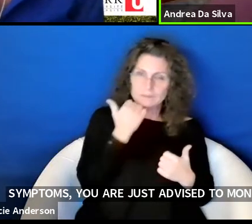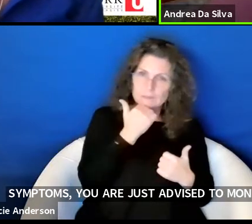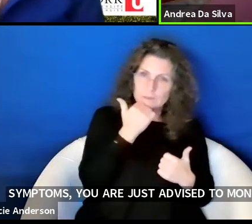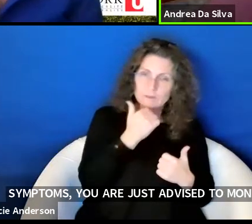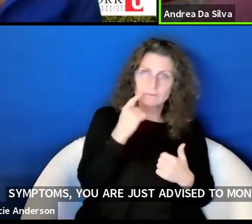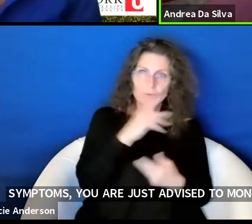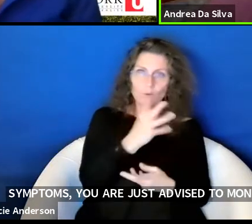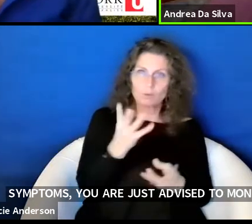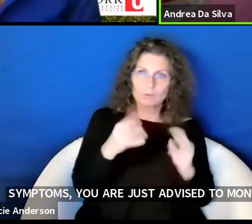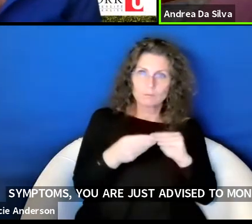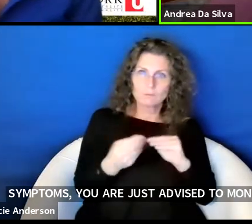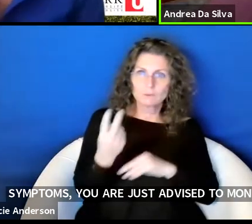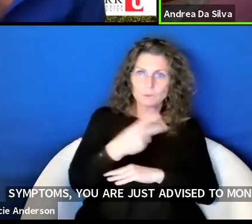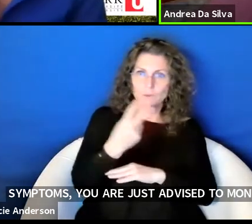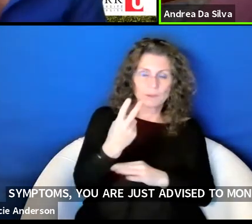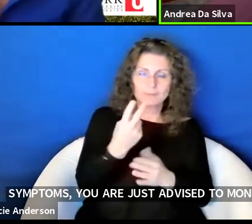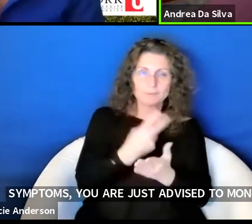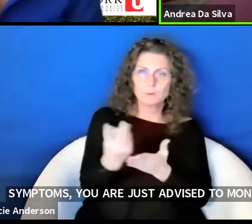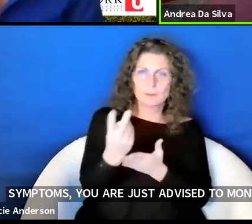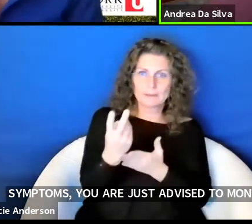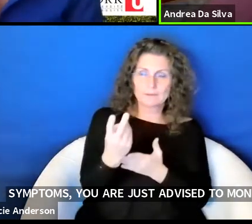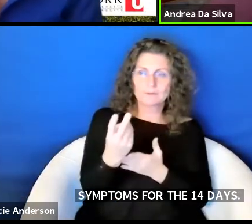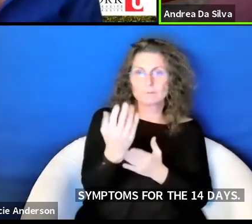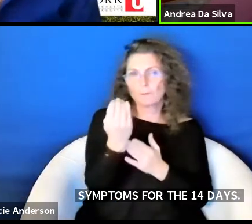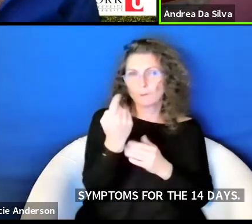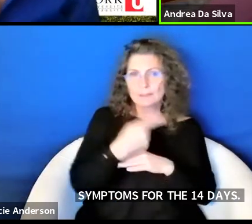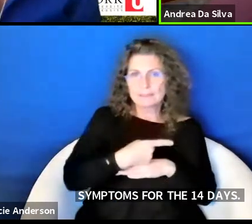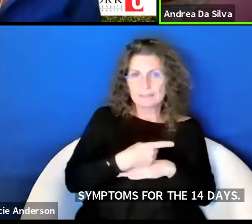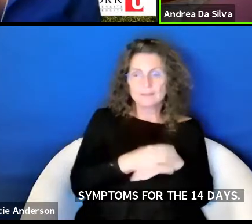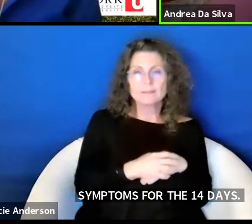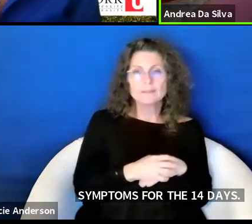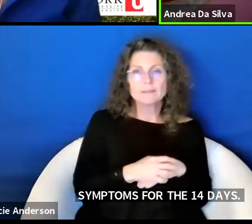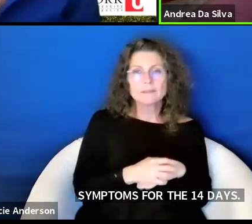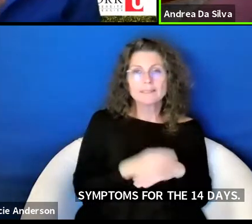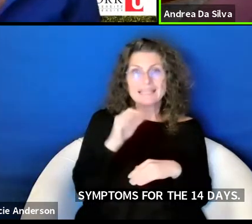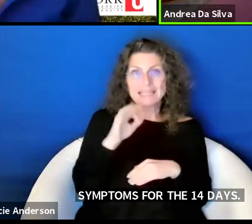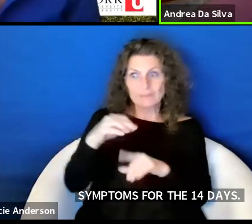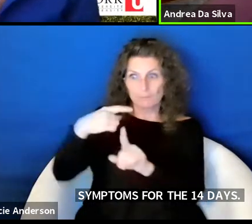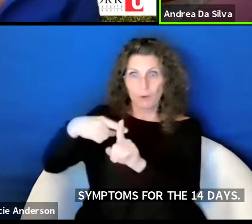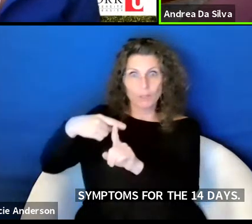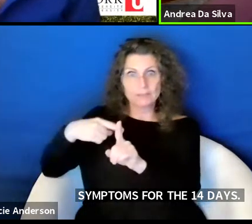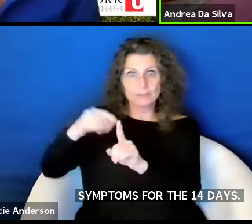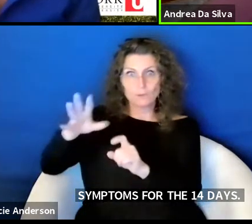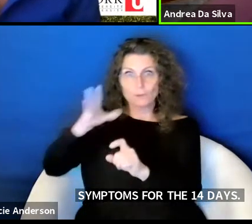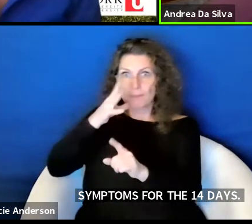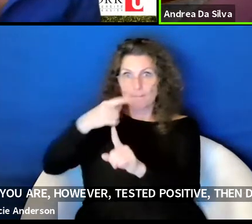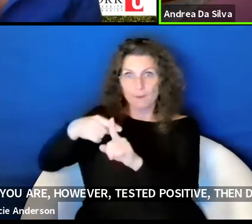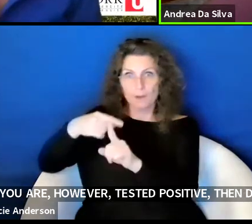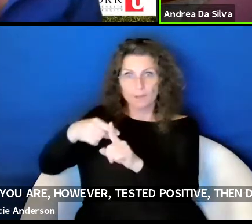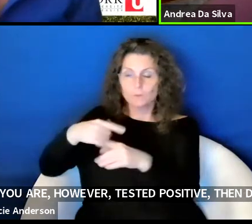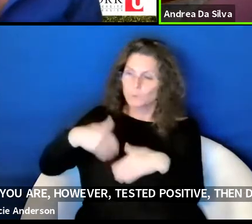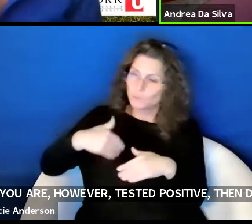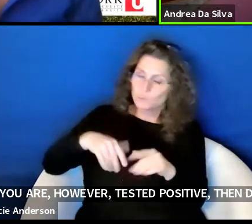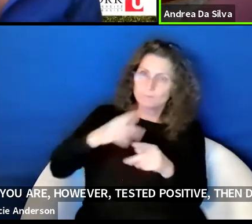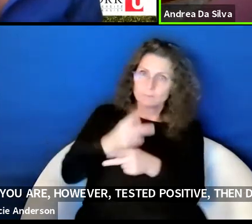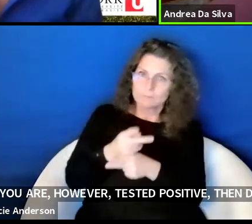are, however, tested positive, then definitely you must isolate yourself for the next 14